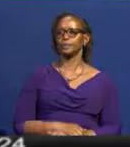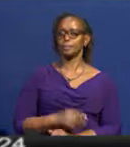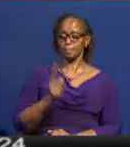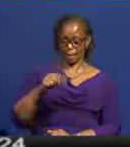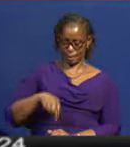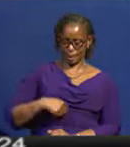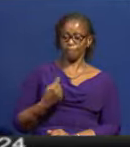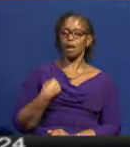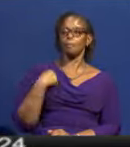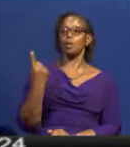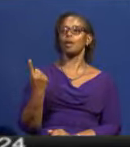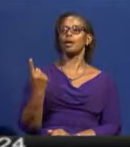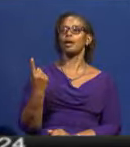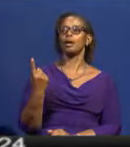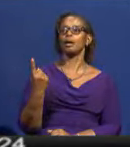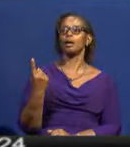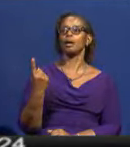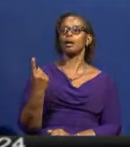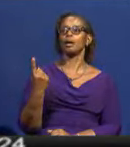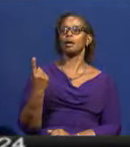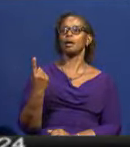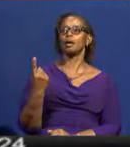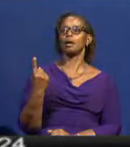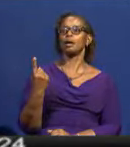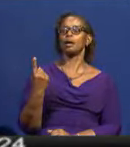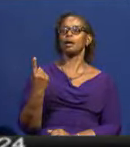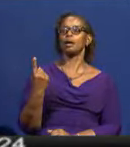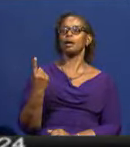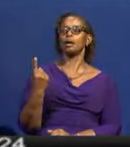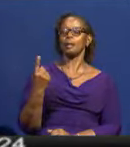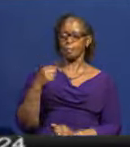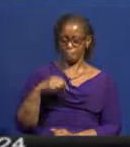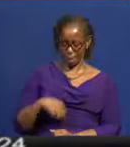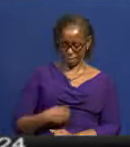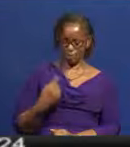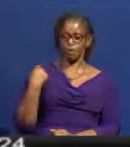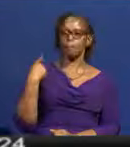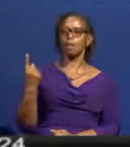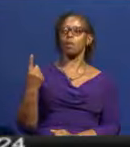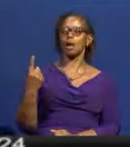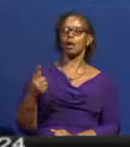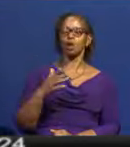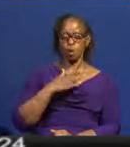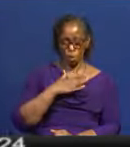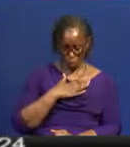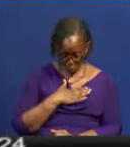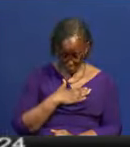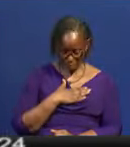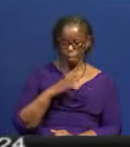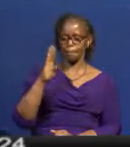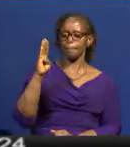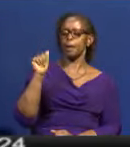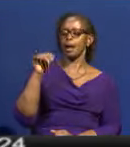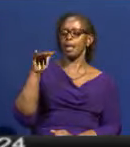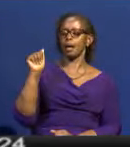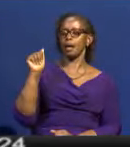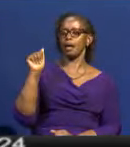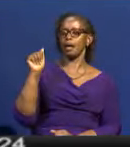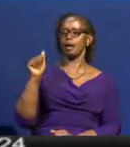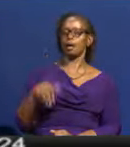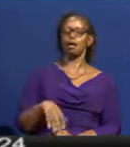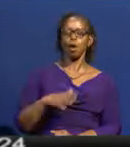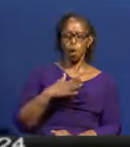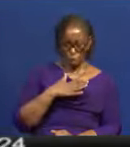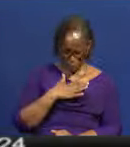myself. The Honorable Ekomas Mwengi Mutusa, yours truly. The Honorable Owen Yabaya.